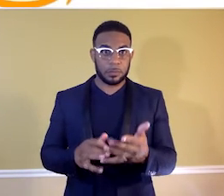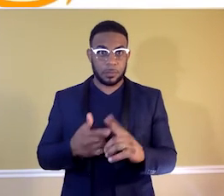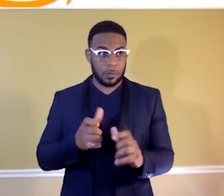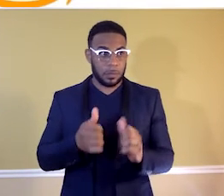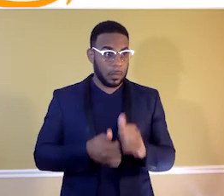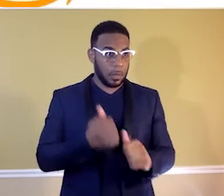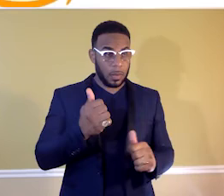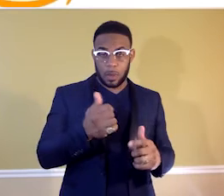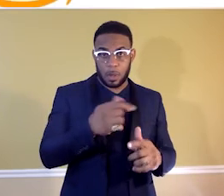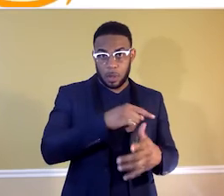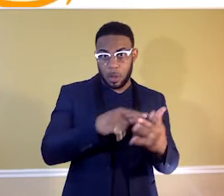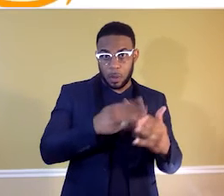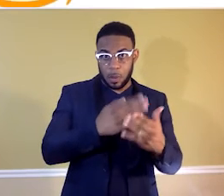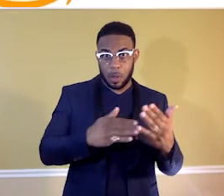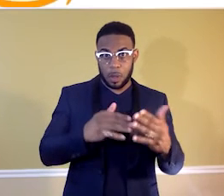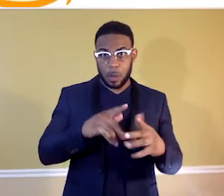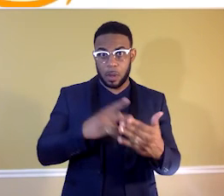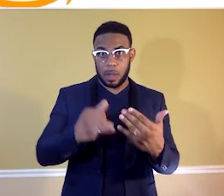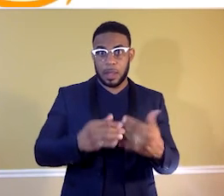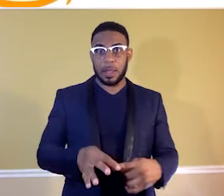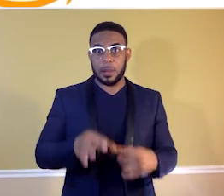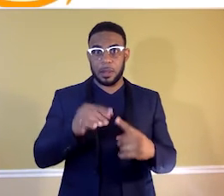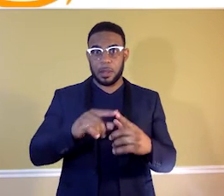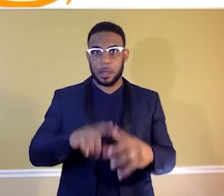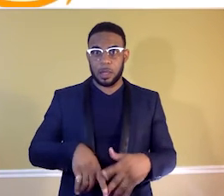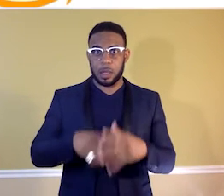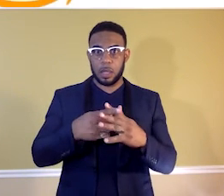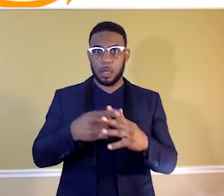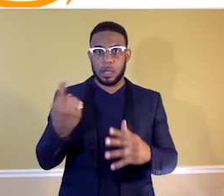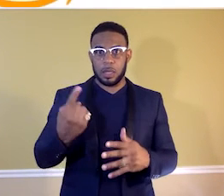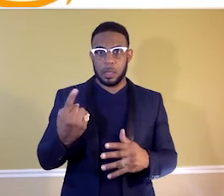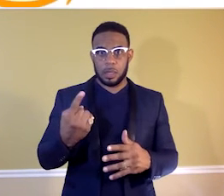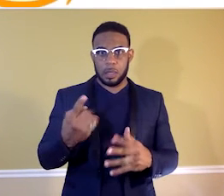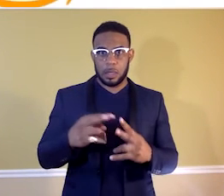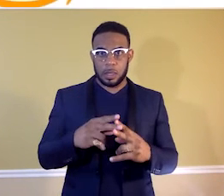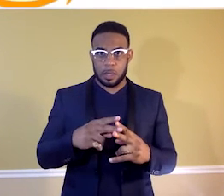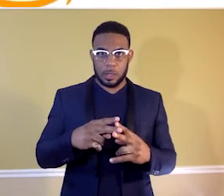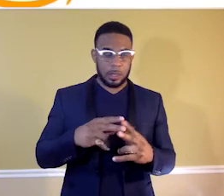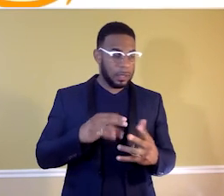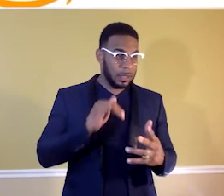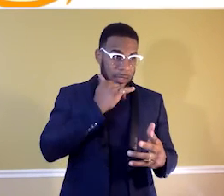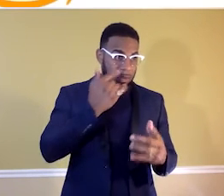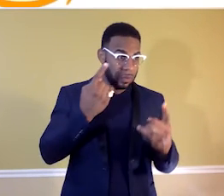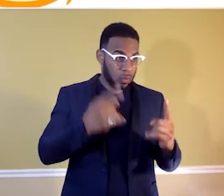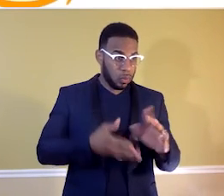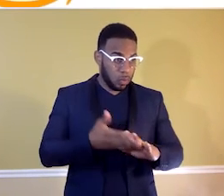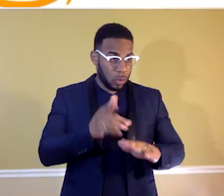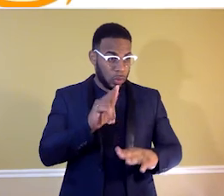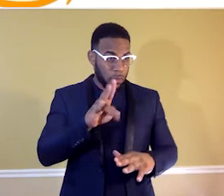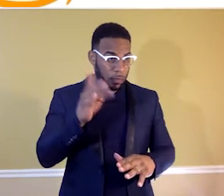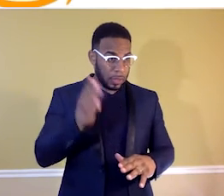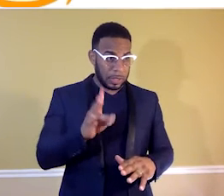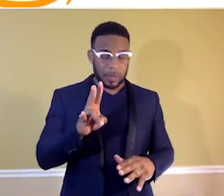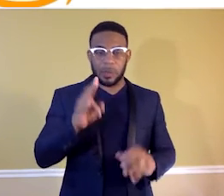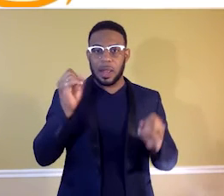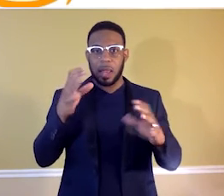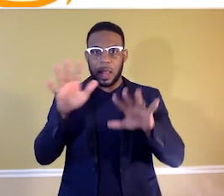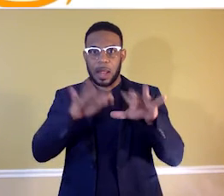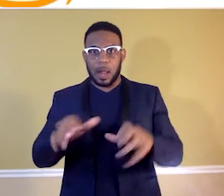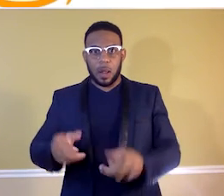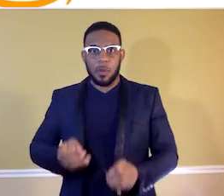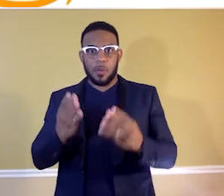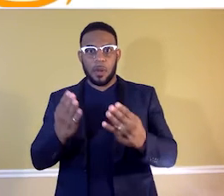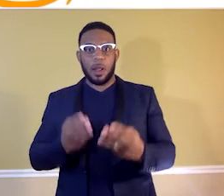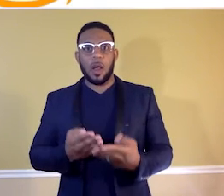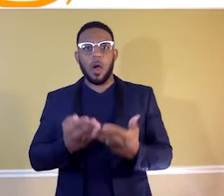most costly part of this project, especially if you're starting off something, you need an instance that's running 24/7. A lot of cloud providers offer a